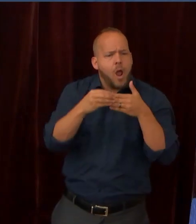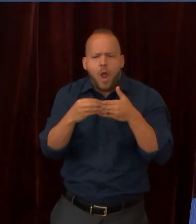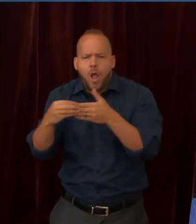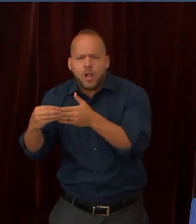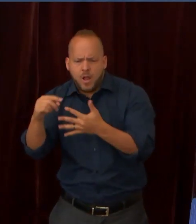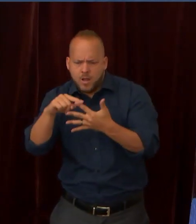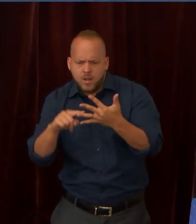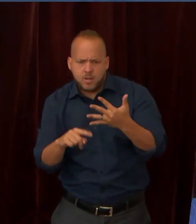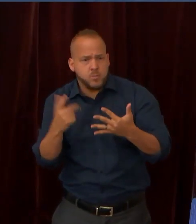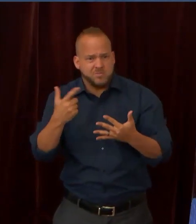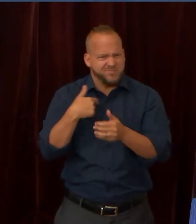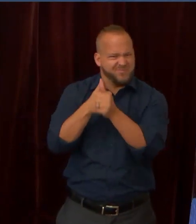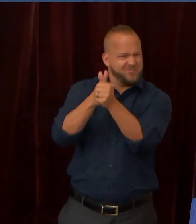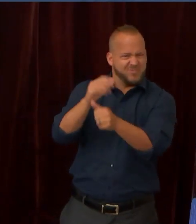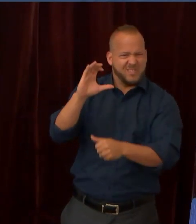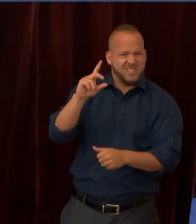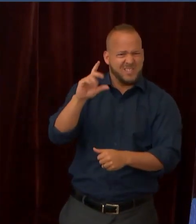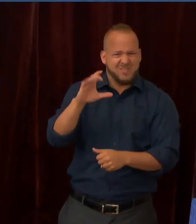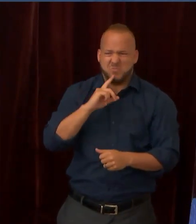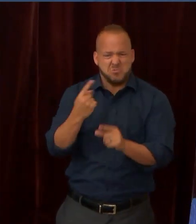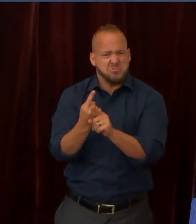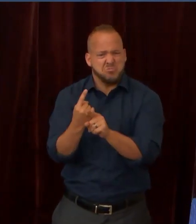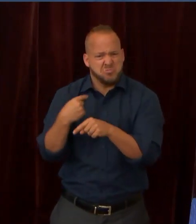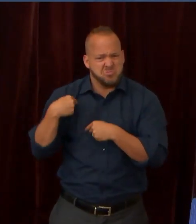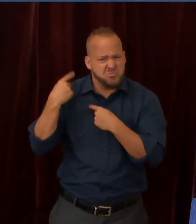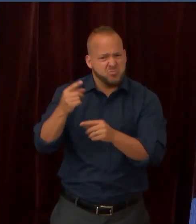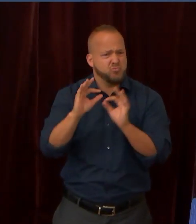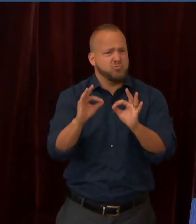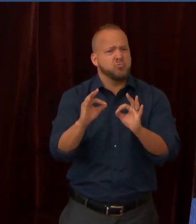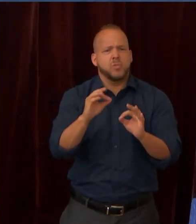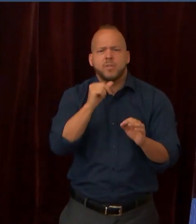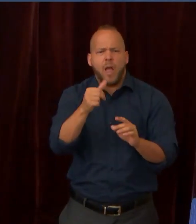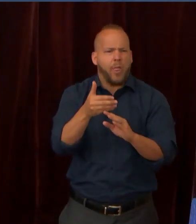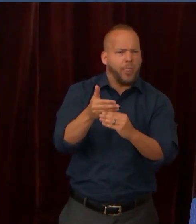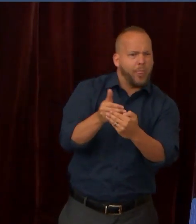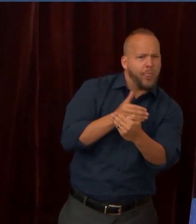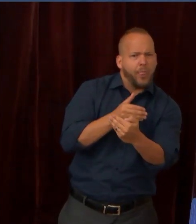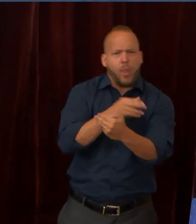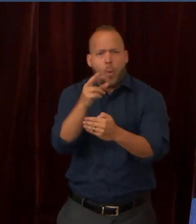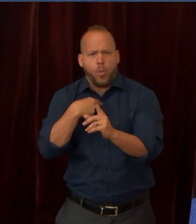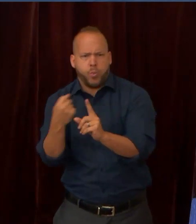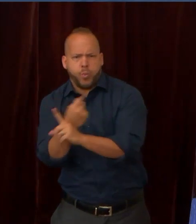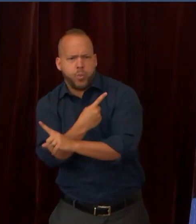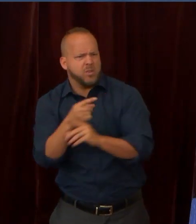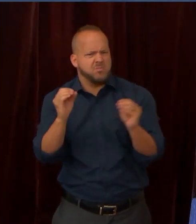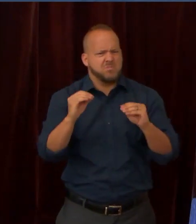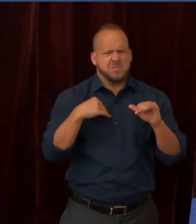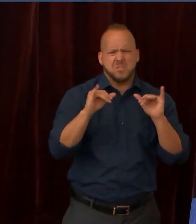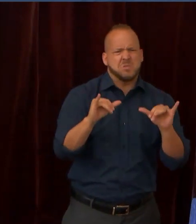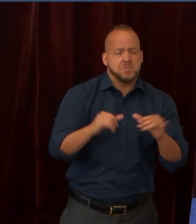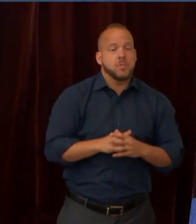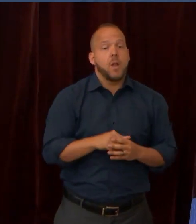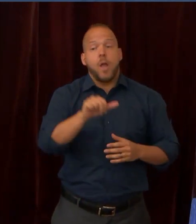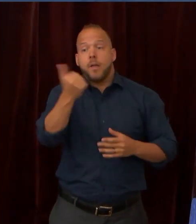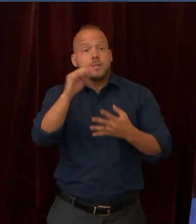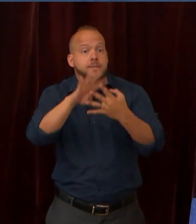to look at how successful we can be of these other measures, and I think that's the thing that's going to be